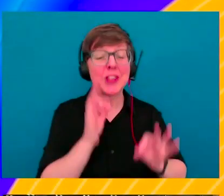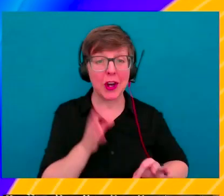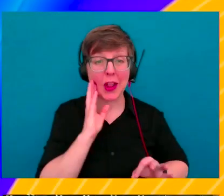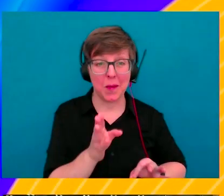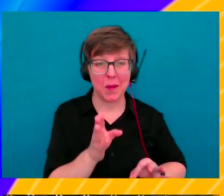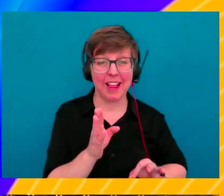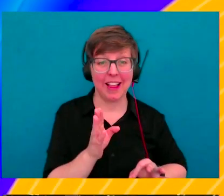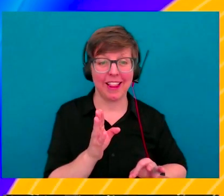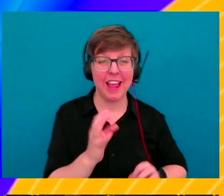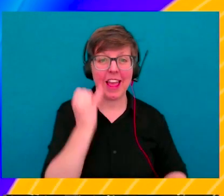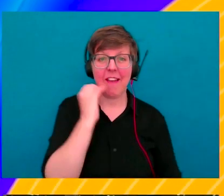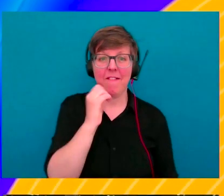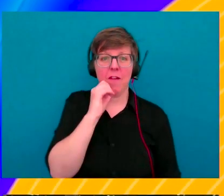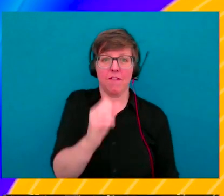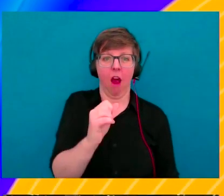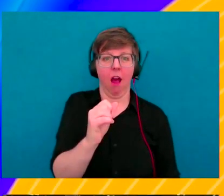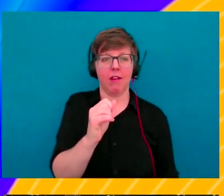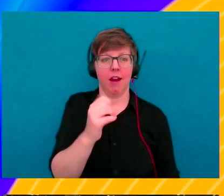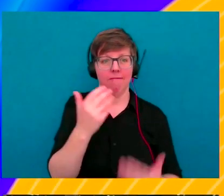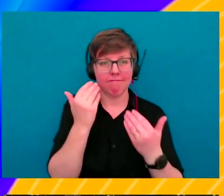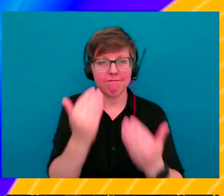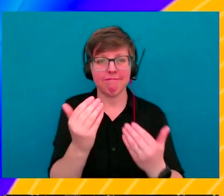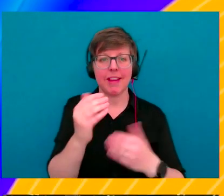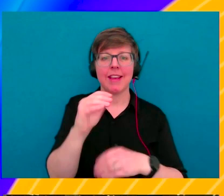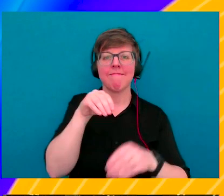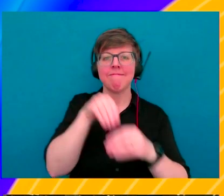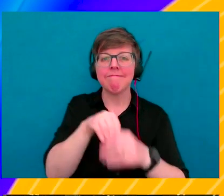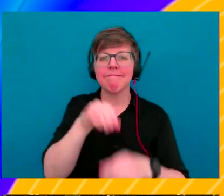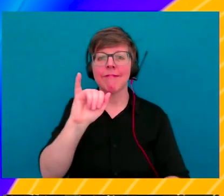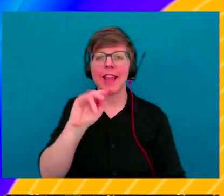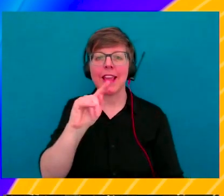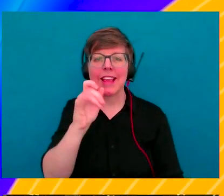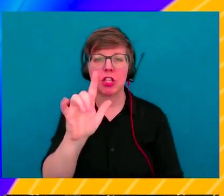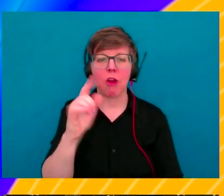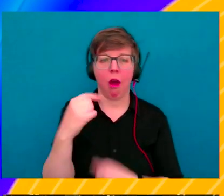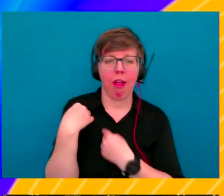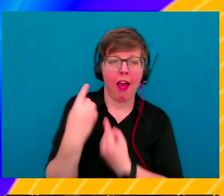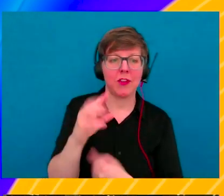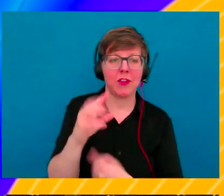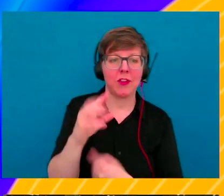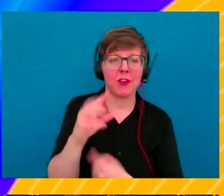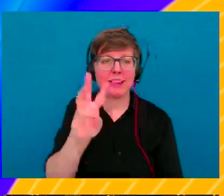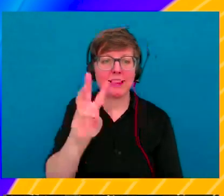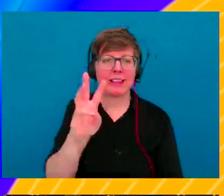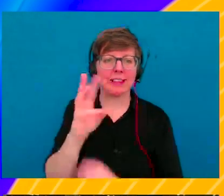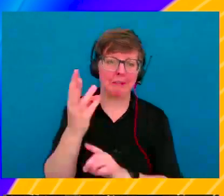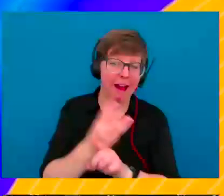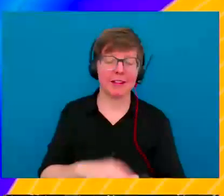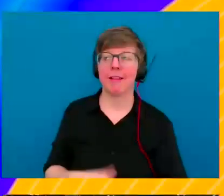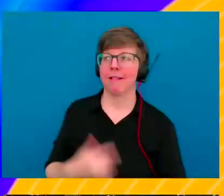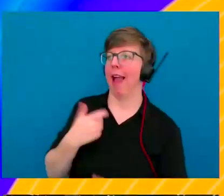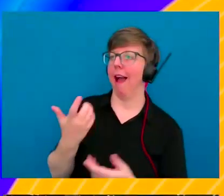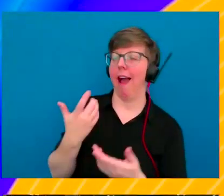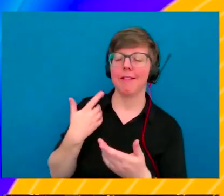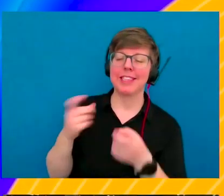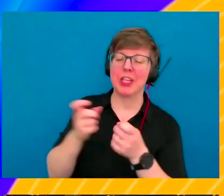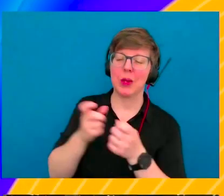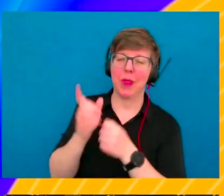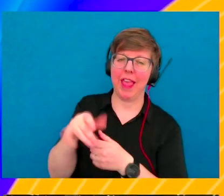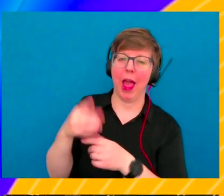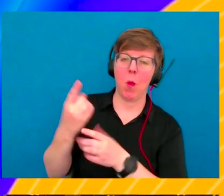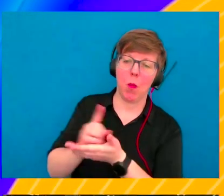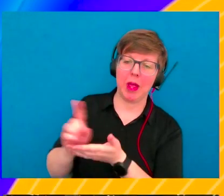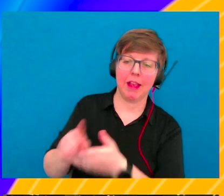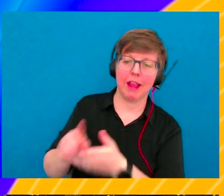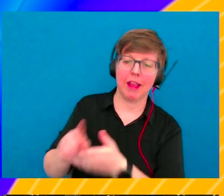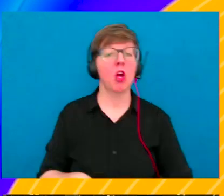6 months. Oh, I deal with this almost weekly. Yeah, and it's so a lot of fun. So the lifecycle management is something like internally is